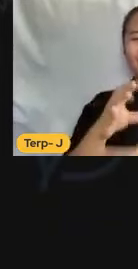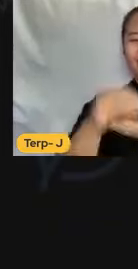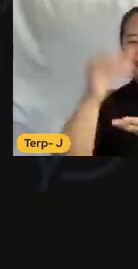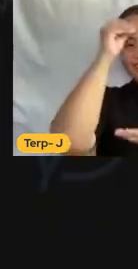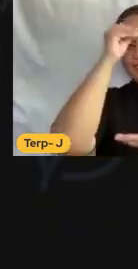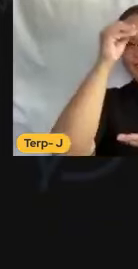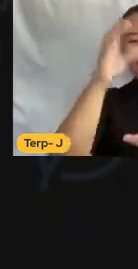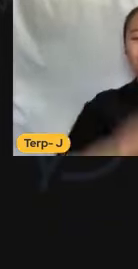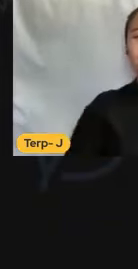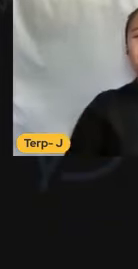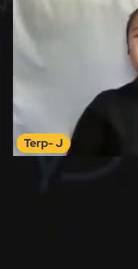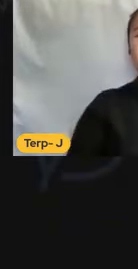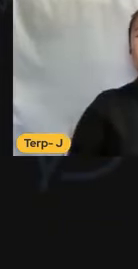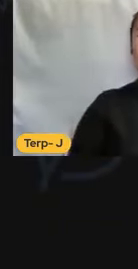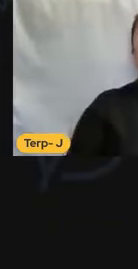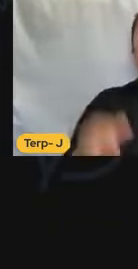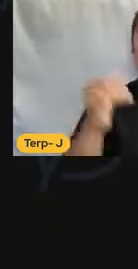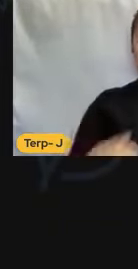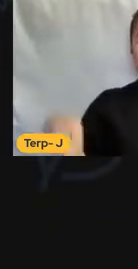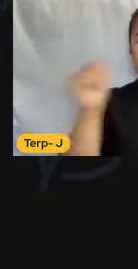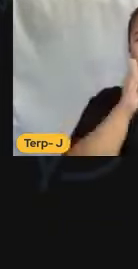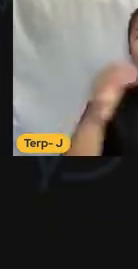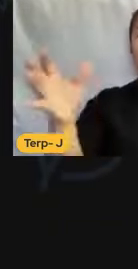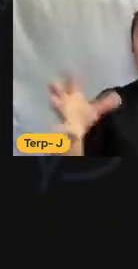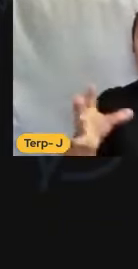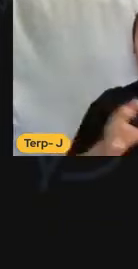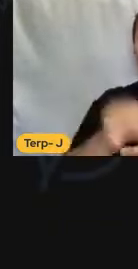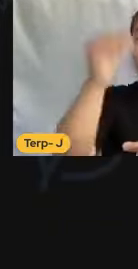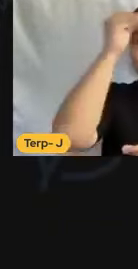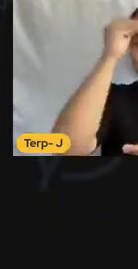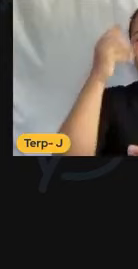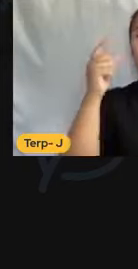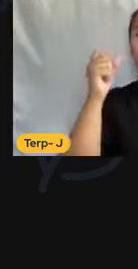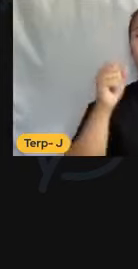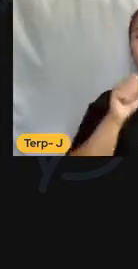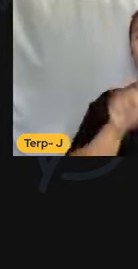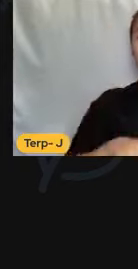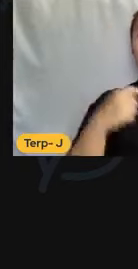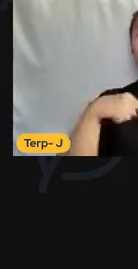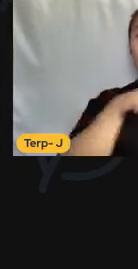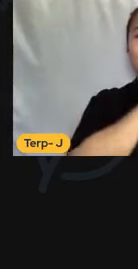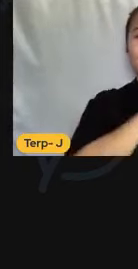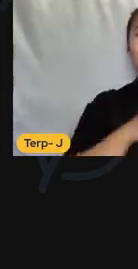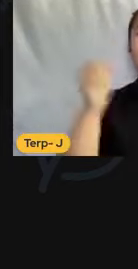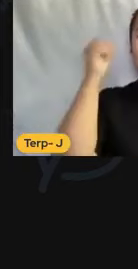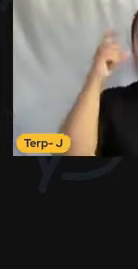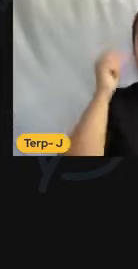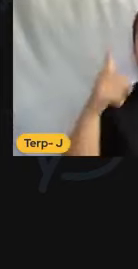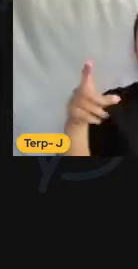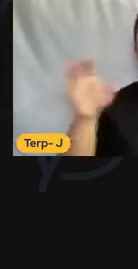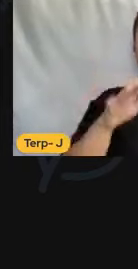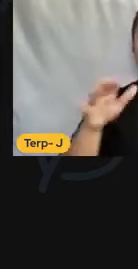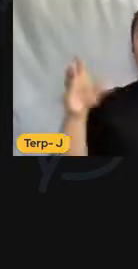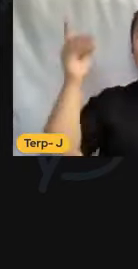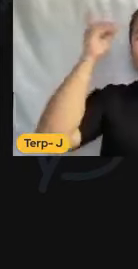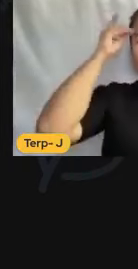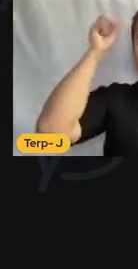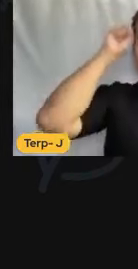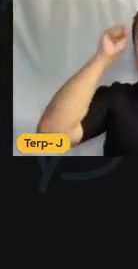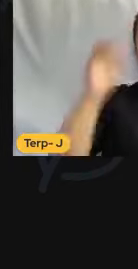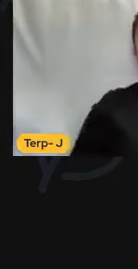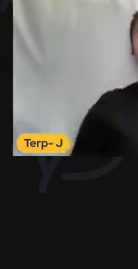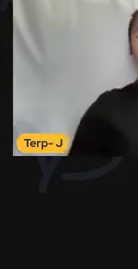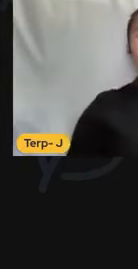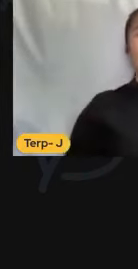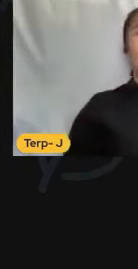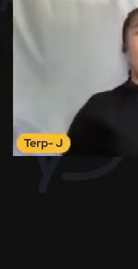to know these kinds of information so that we can understand children with Down syndrome better. You know, Steph, you're